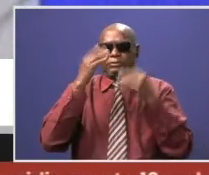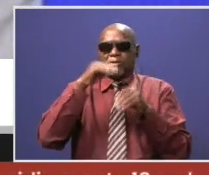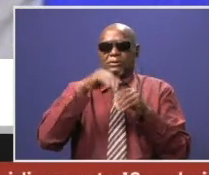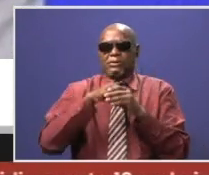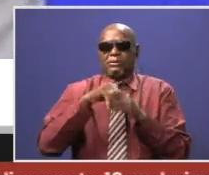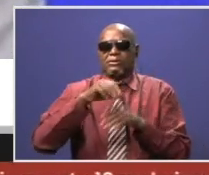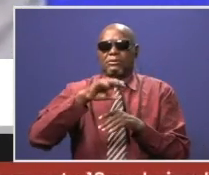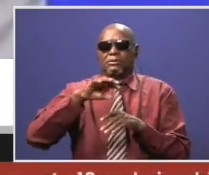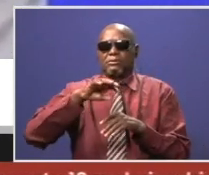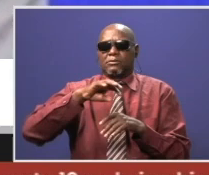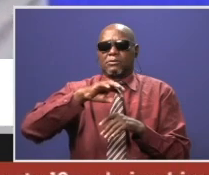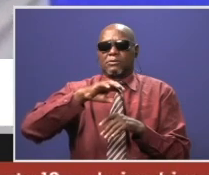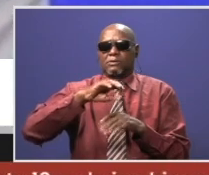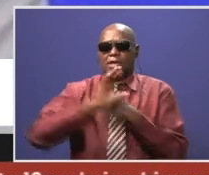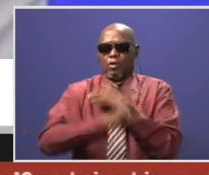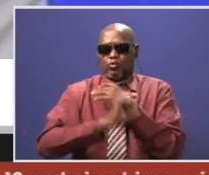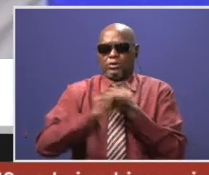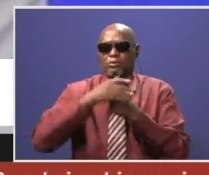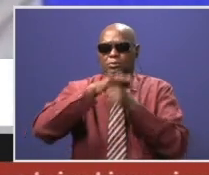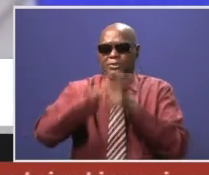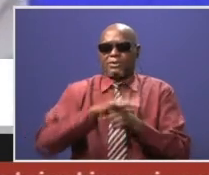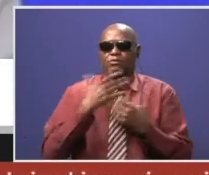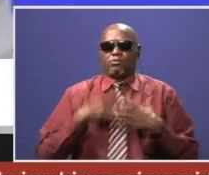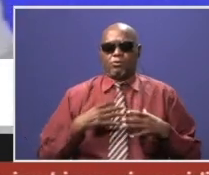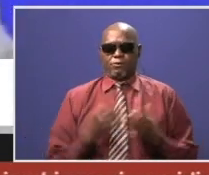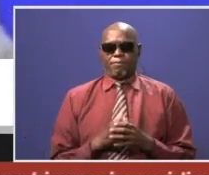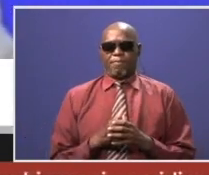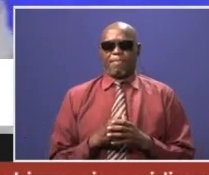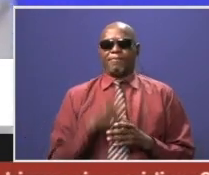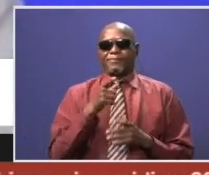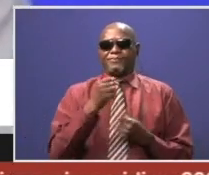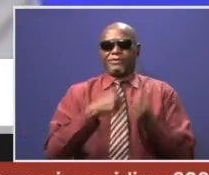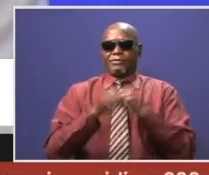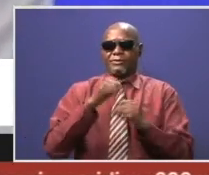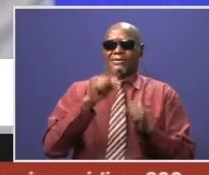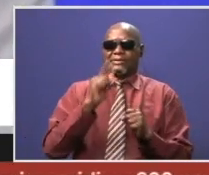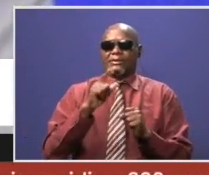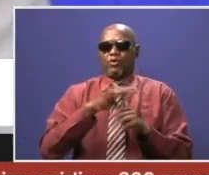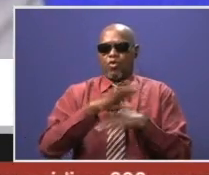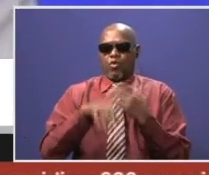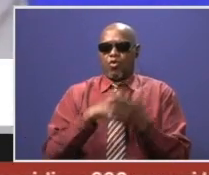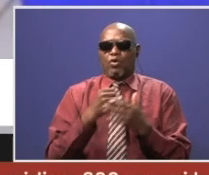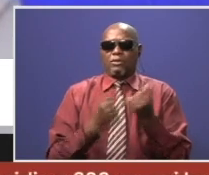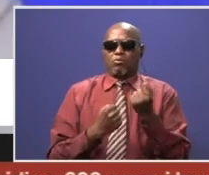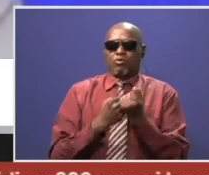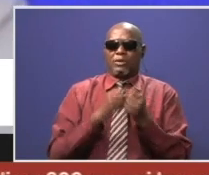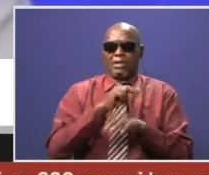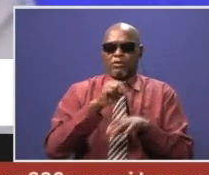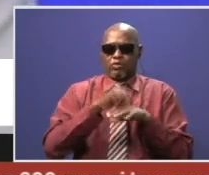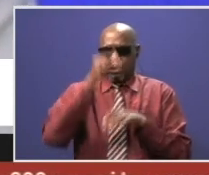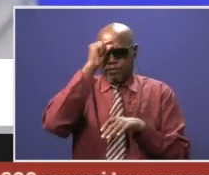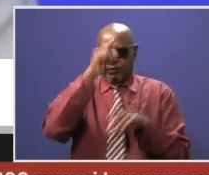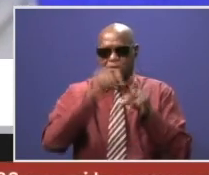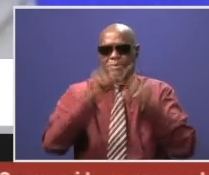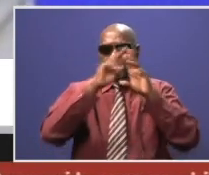people. These initiatives need all the support of the national government and the